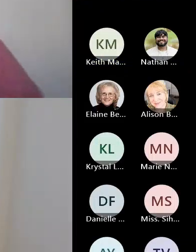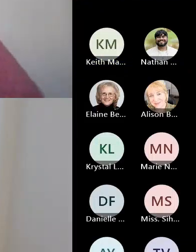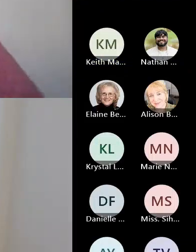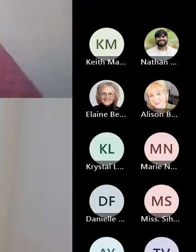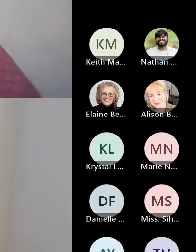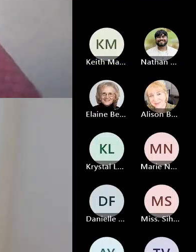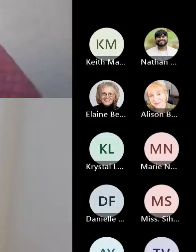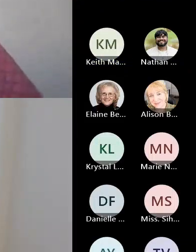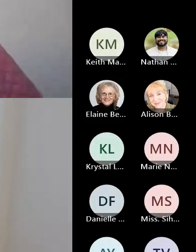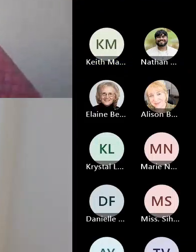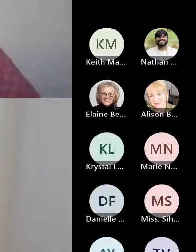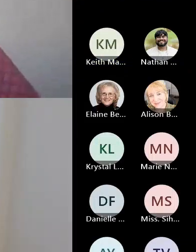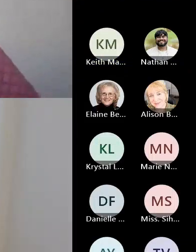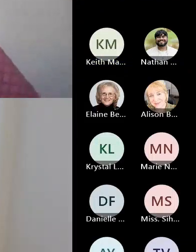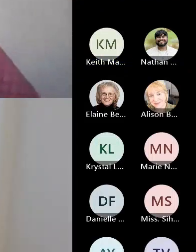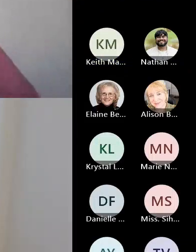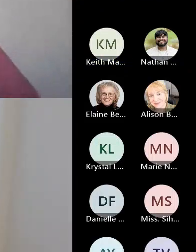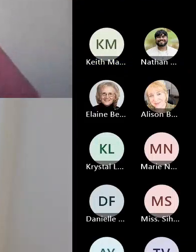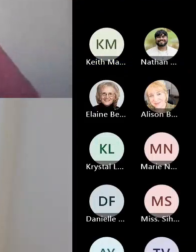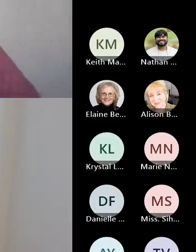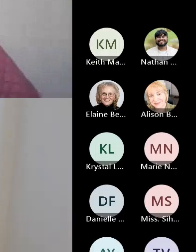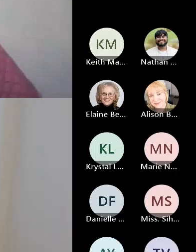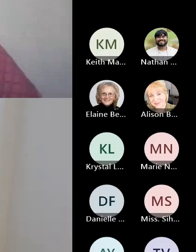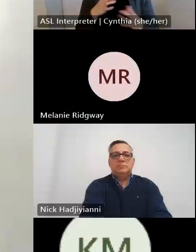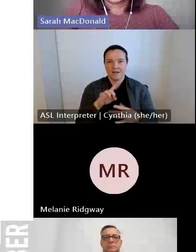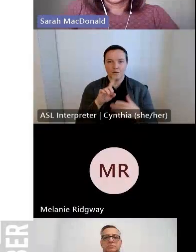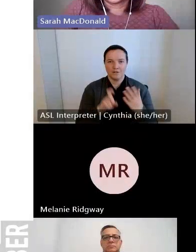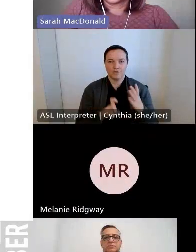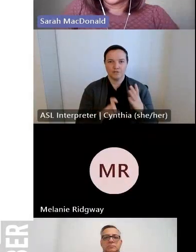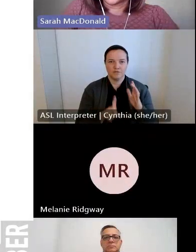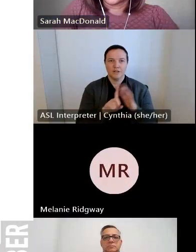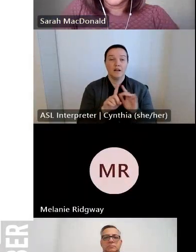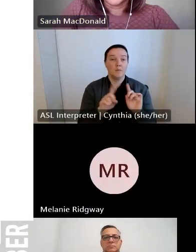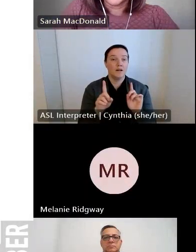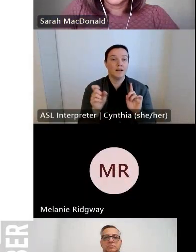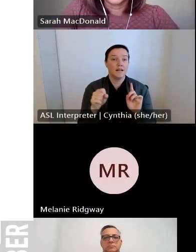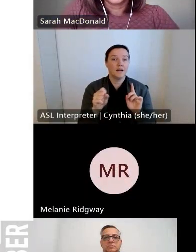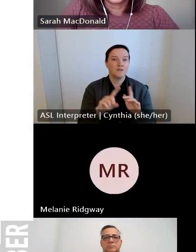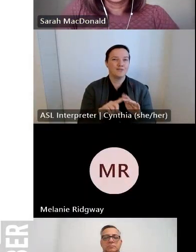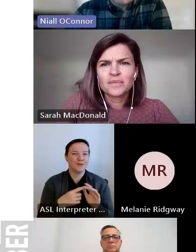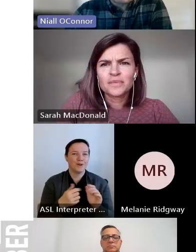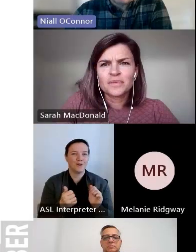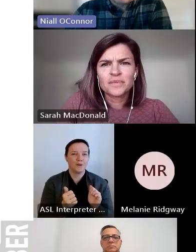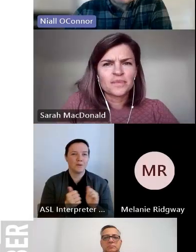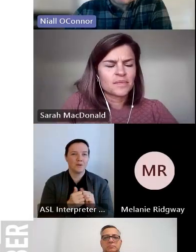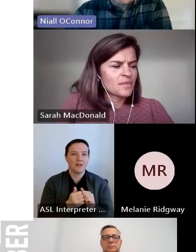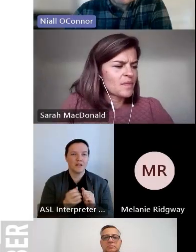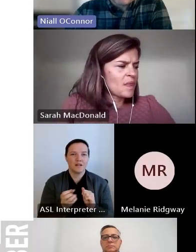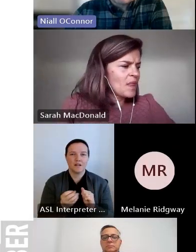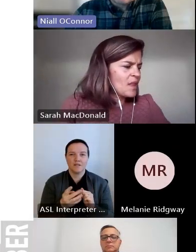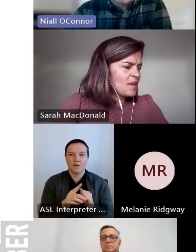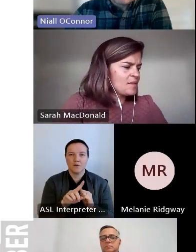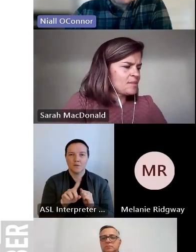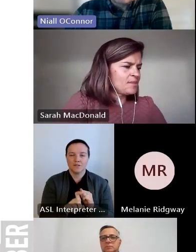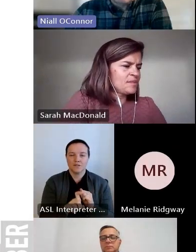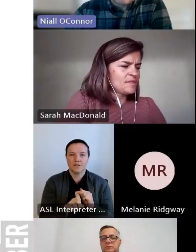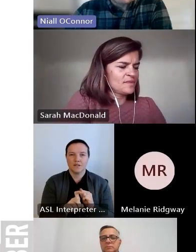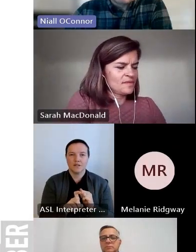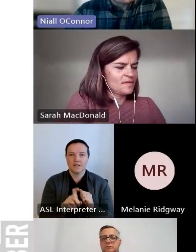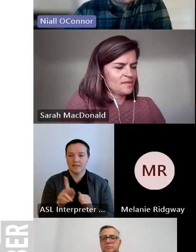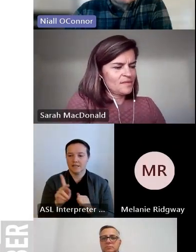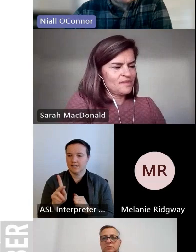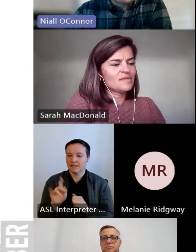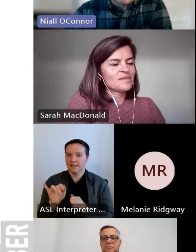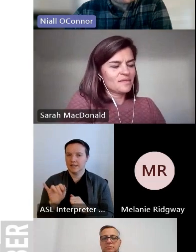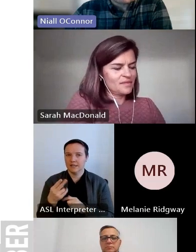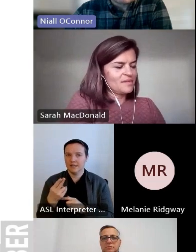we have quite a number of questions, but Sure. yeah, we'll start with a couple of questions that Keith